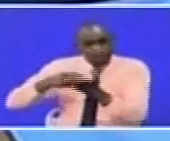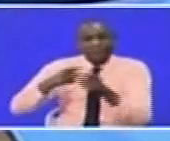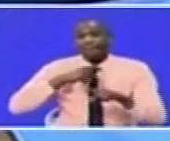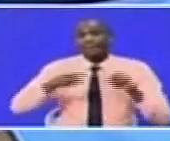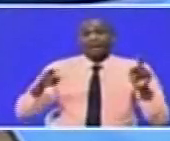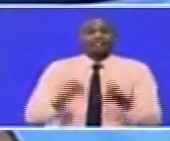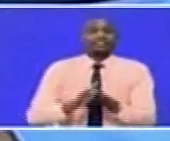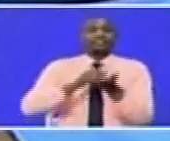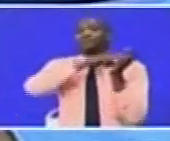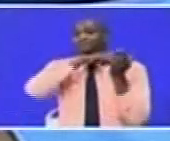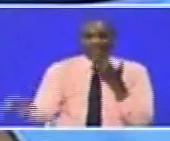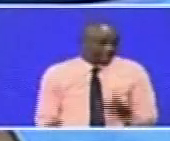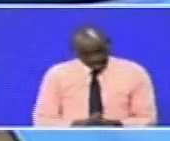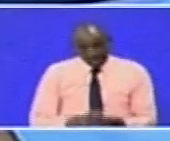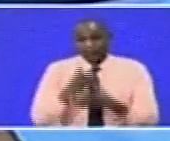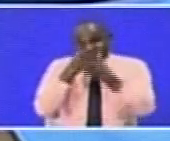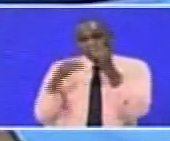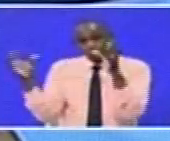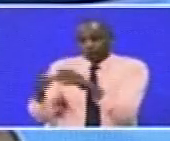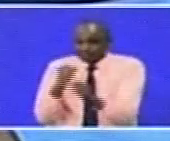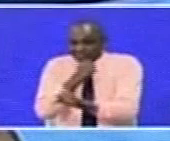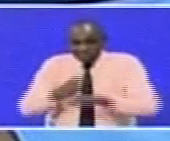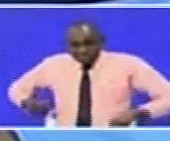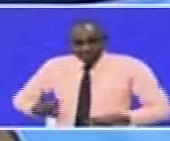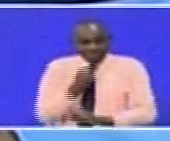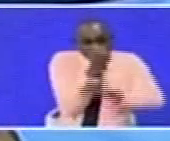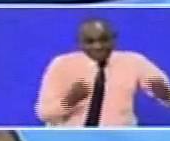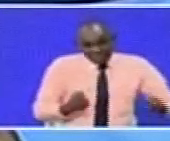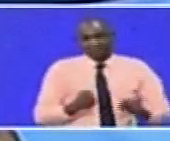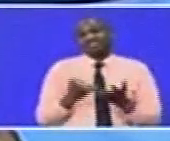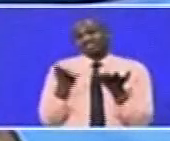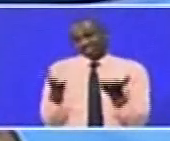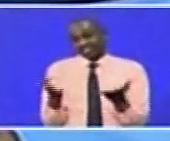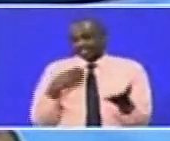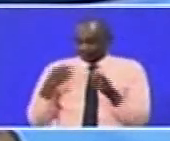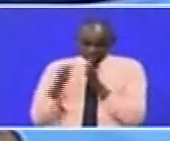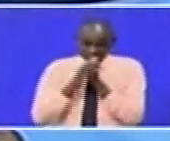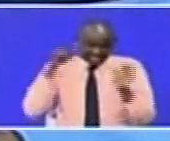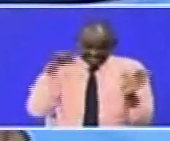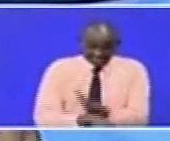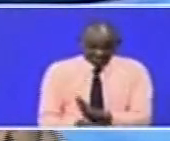out with nothing as both sides held their ground. KTN's Associate Editor Noah Otieno reports.